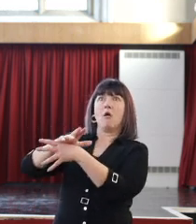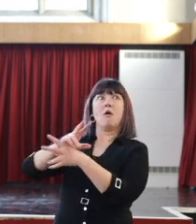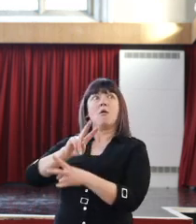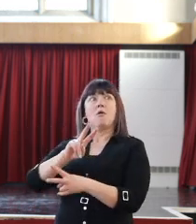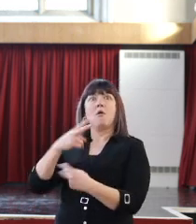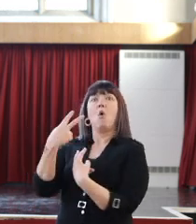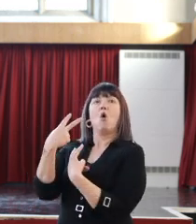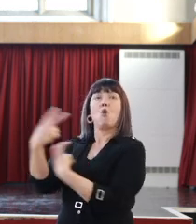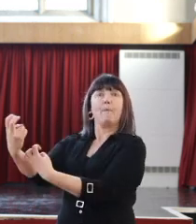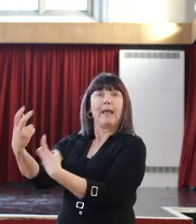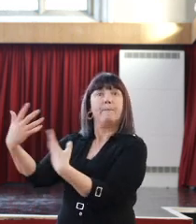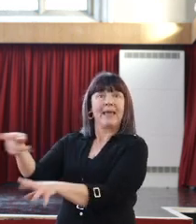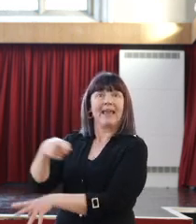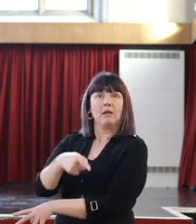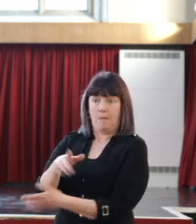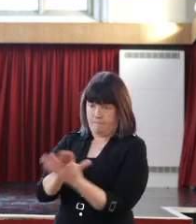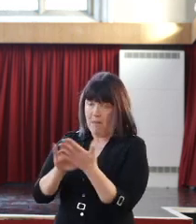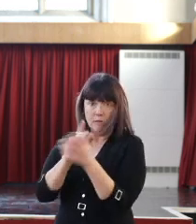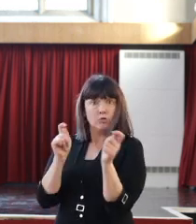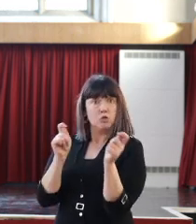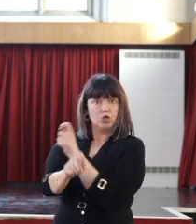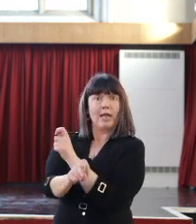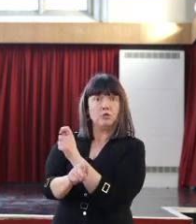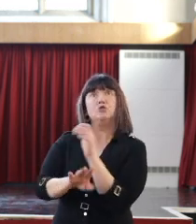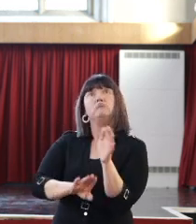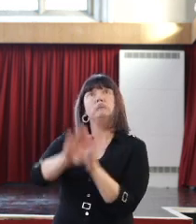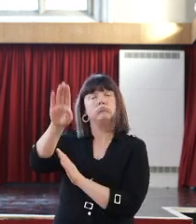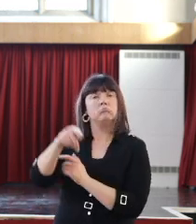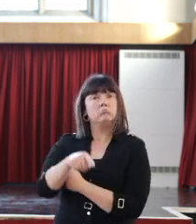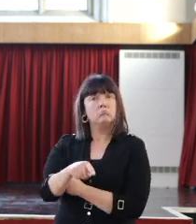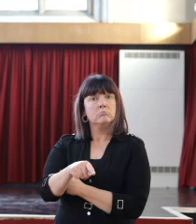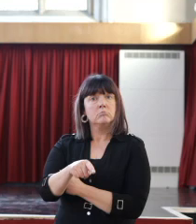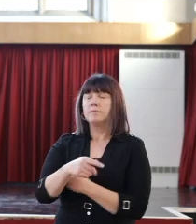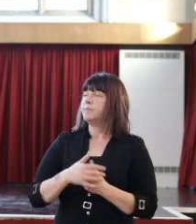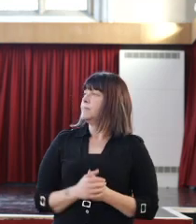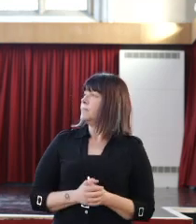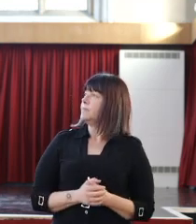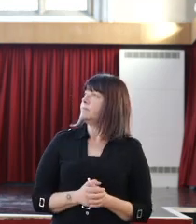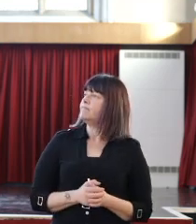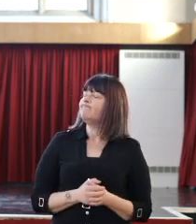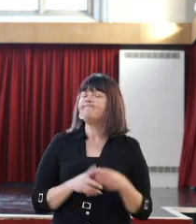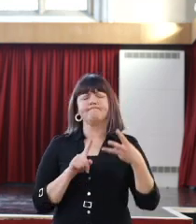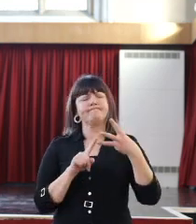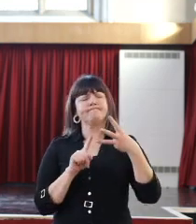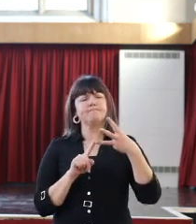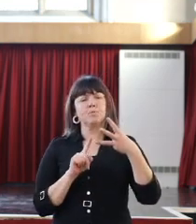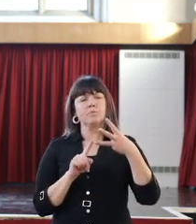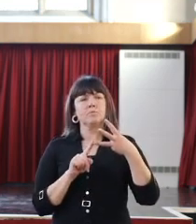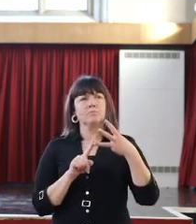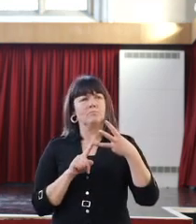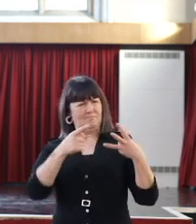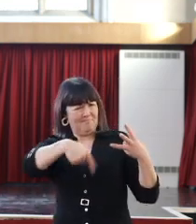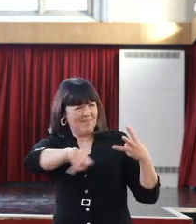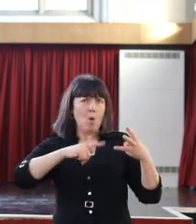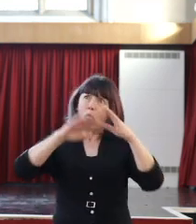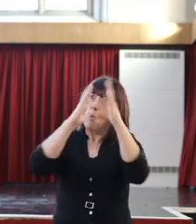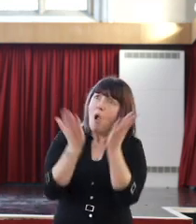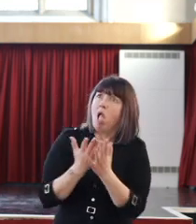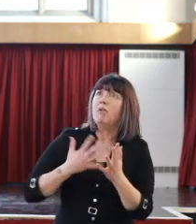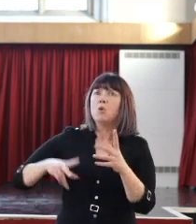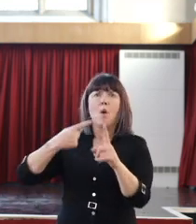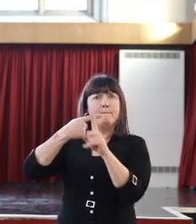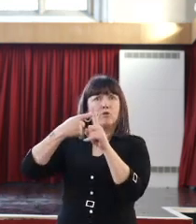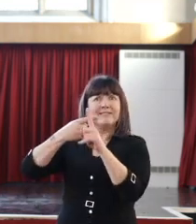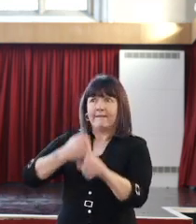that industry forever. The users also told us that they wanted to make a positive impact on the world. So we introduced the